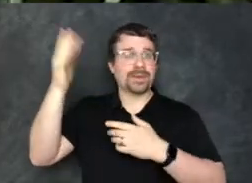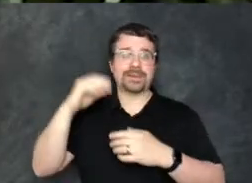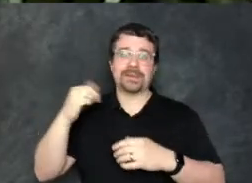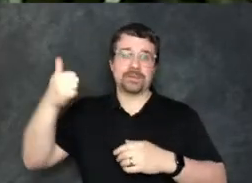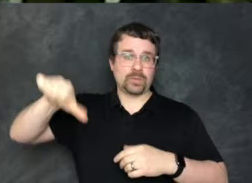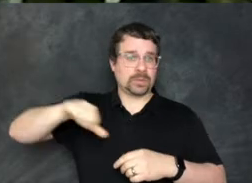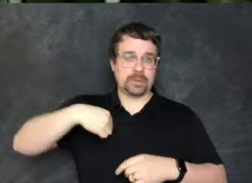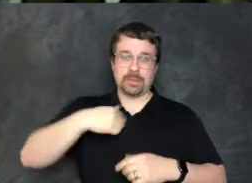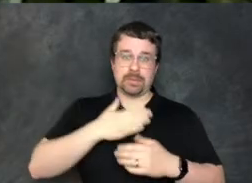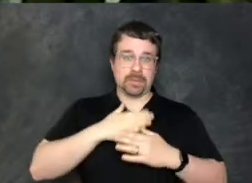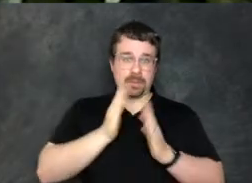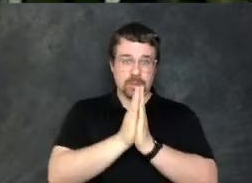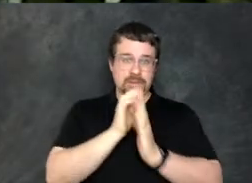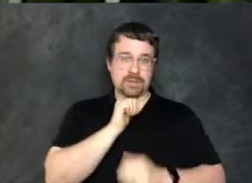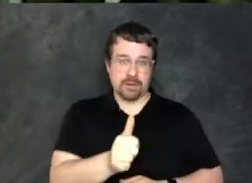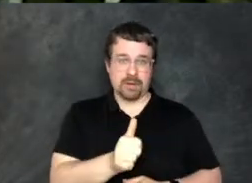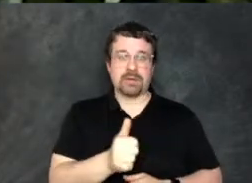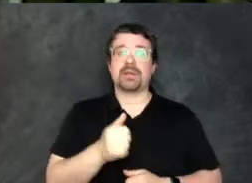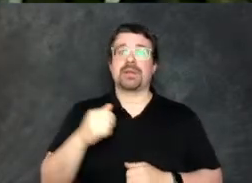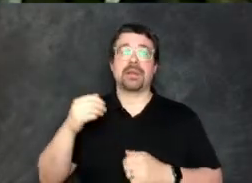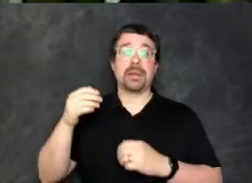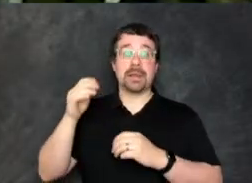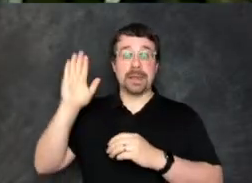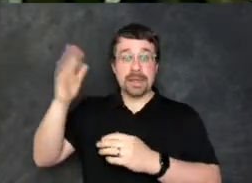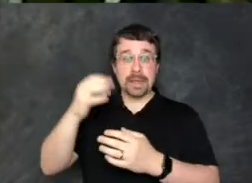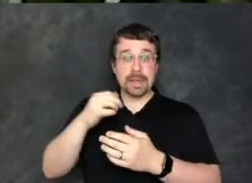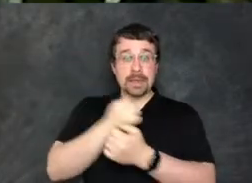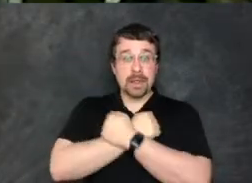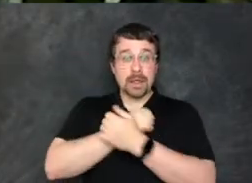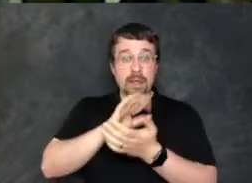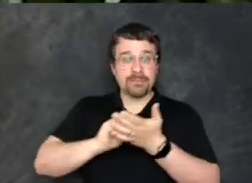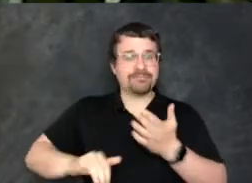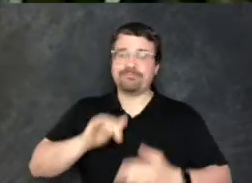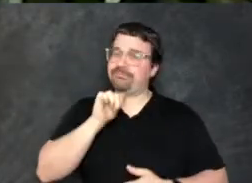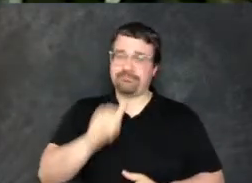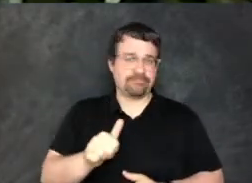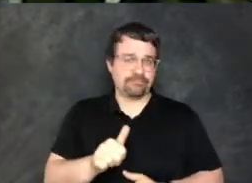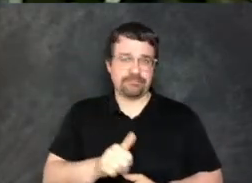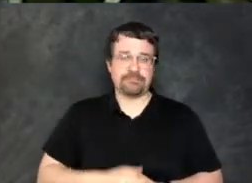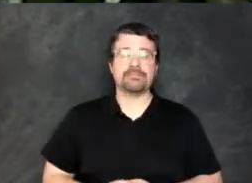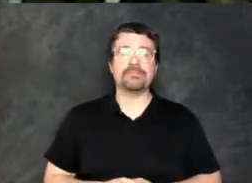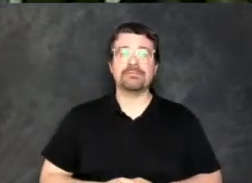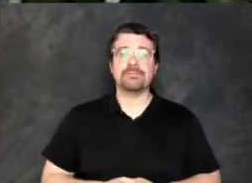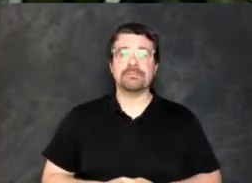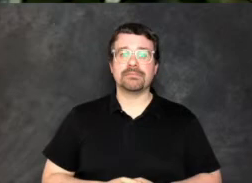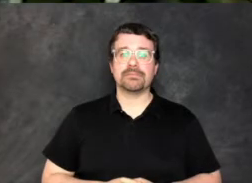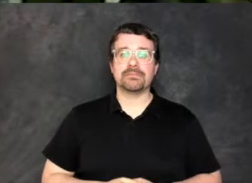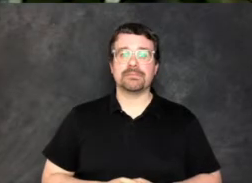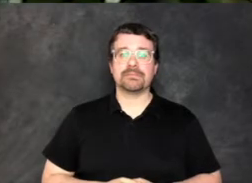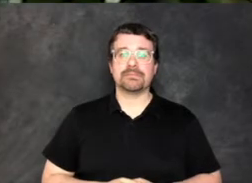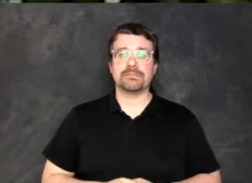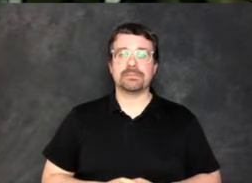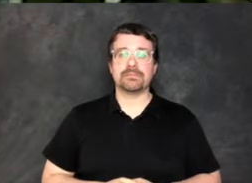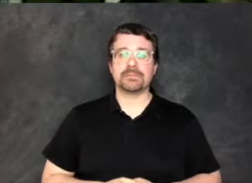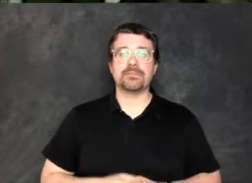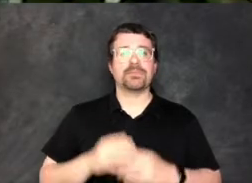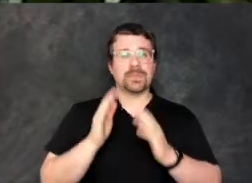Blessed be God, because he has not rejected my prayer or removed his steadfast love from me.